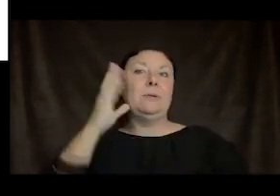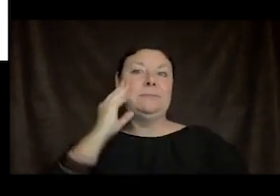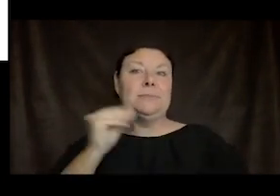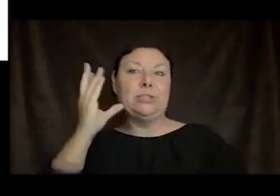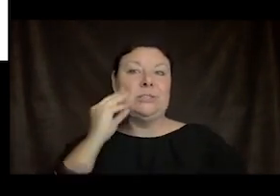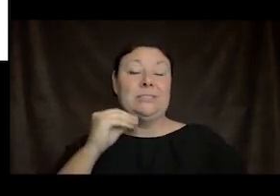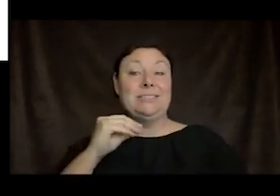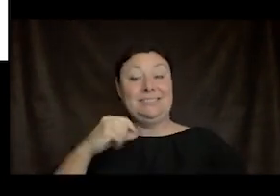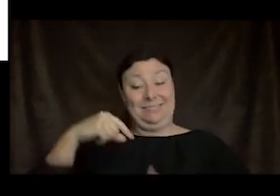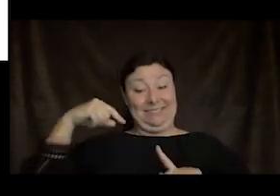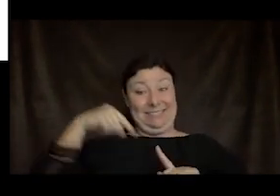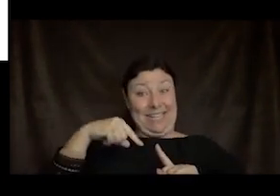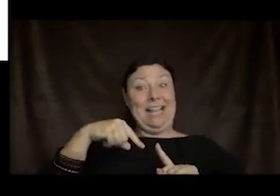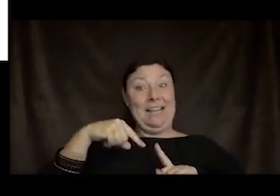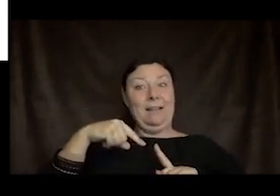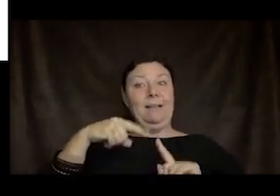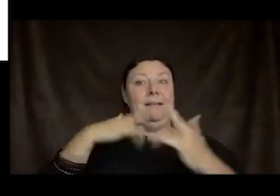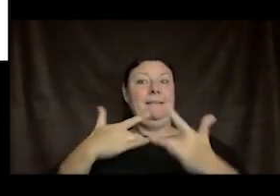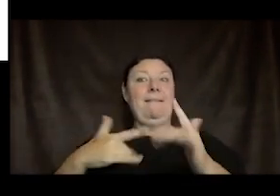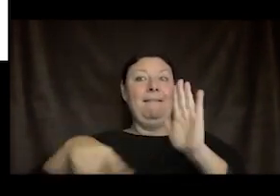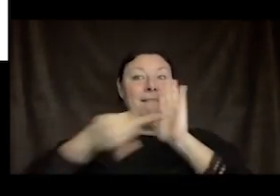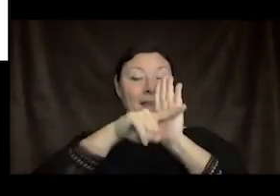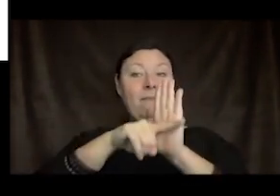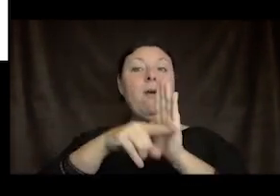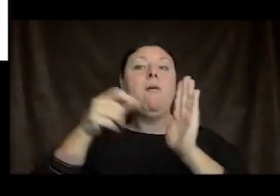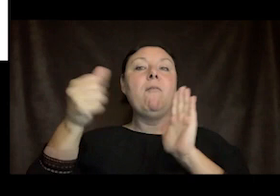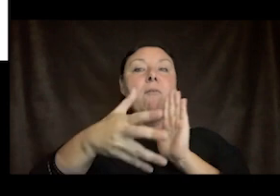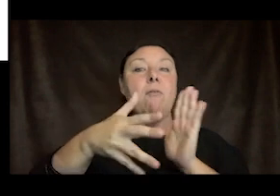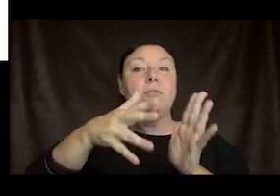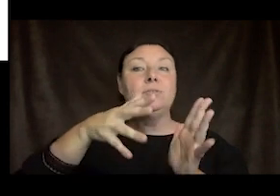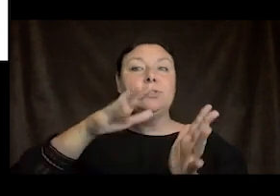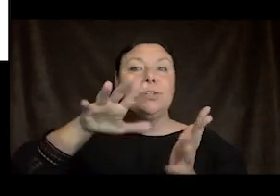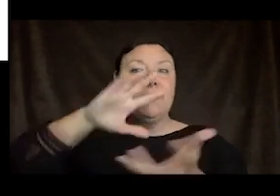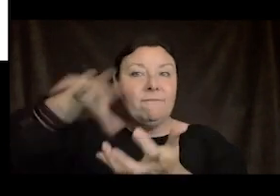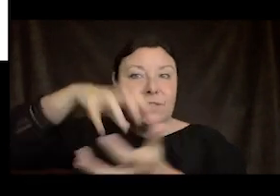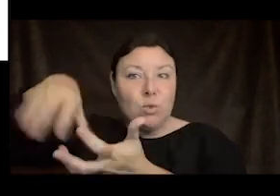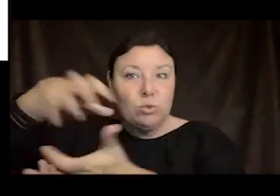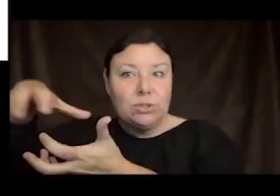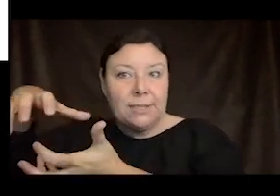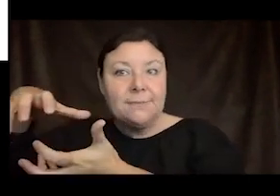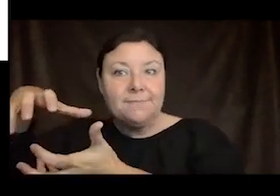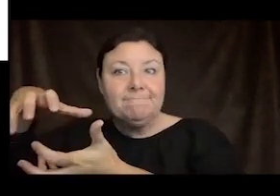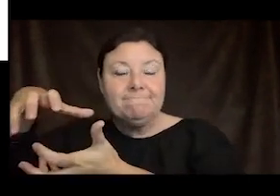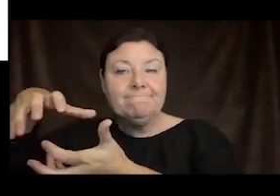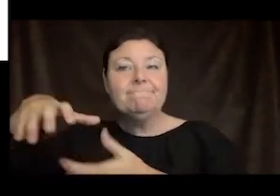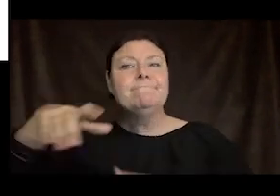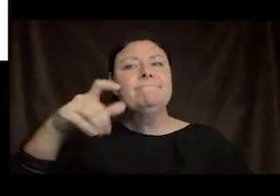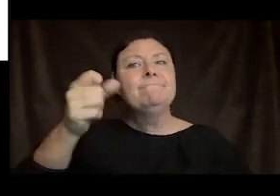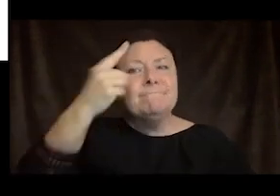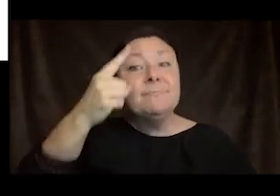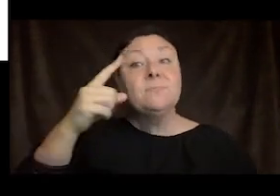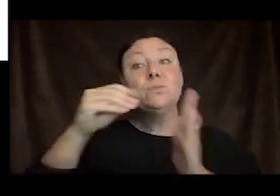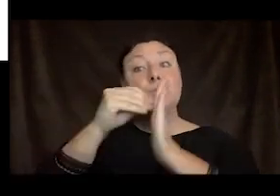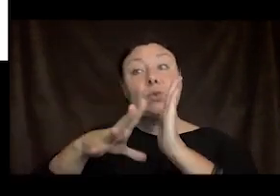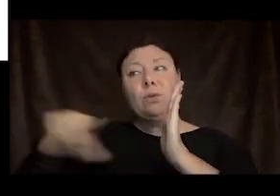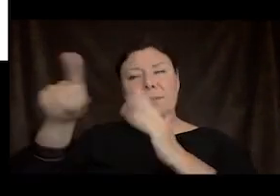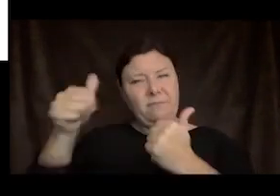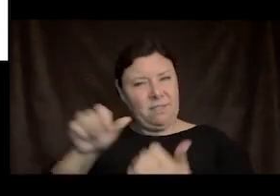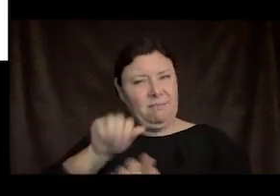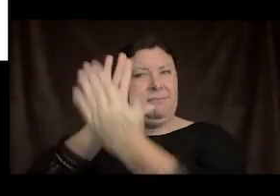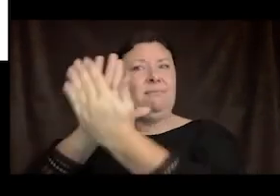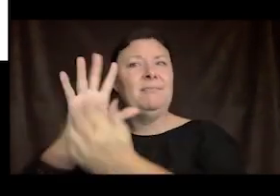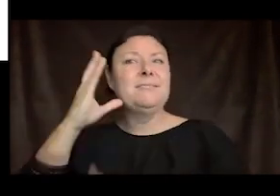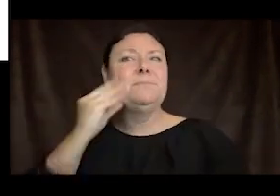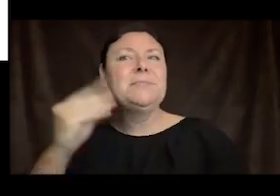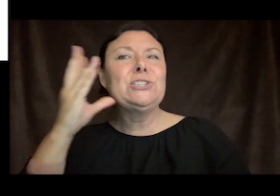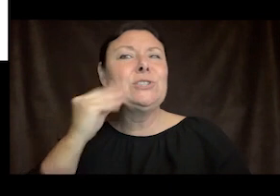causes the confusion, and that's what gets in the way of our understanding. Your students have some experiences and have some